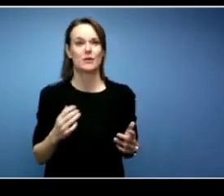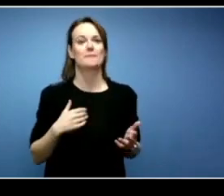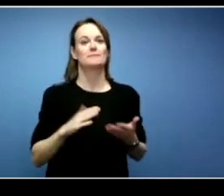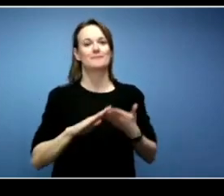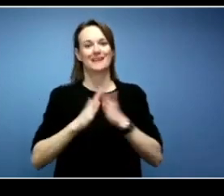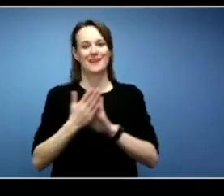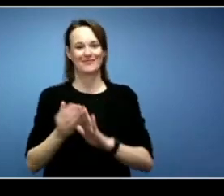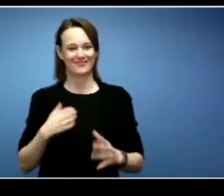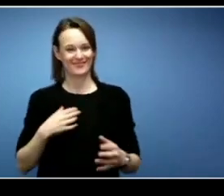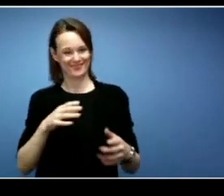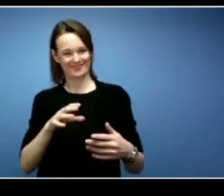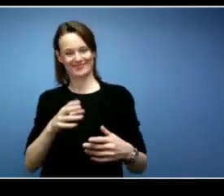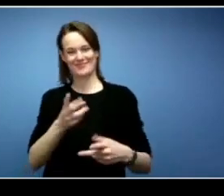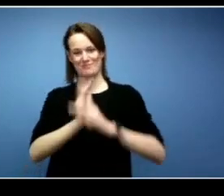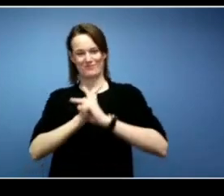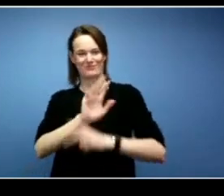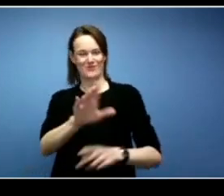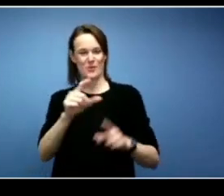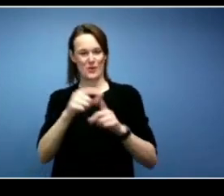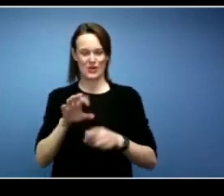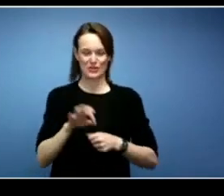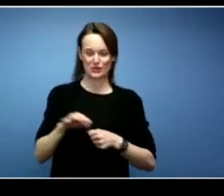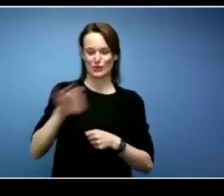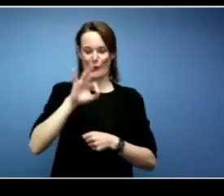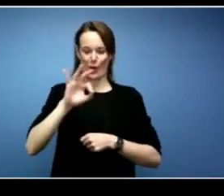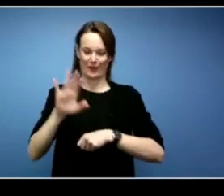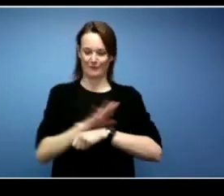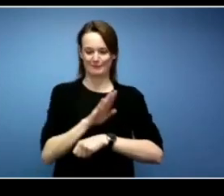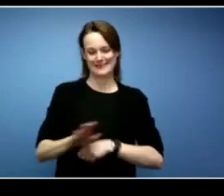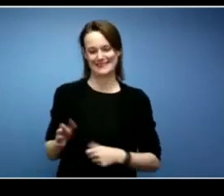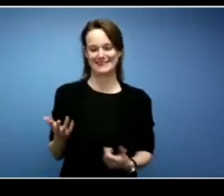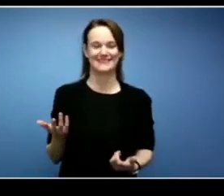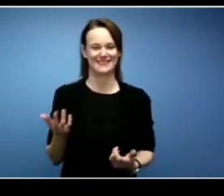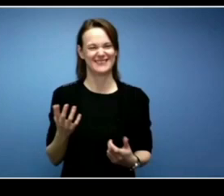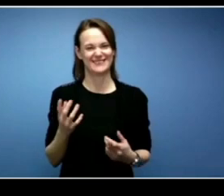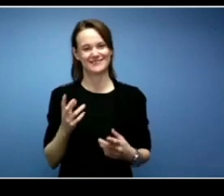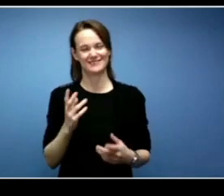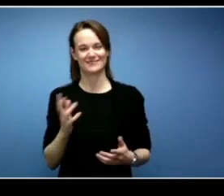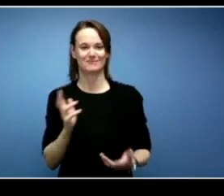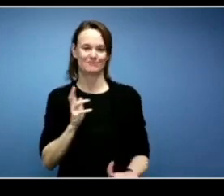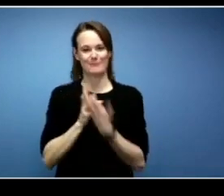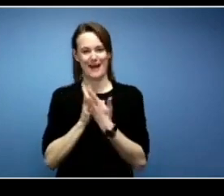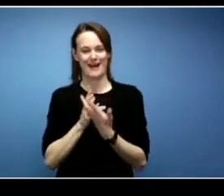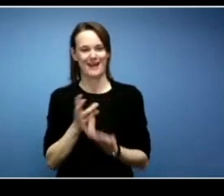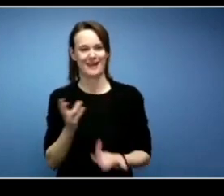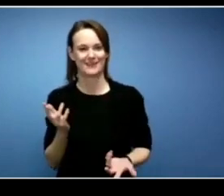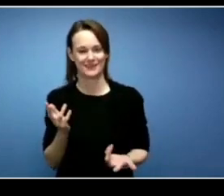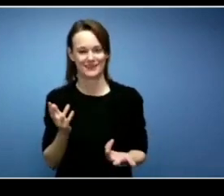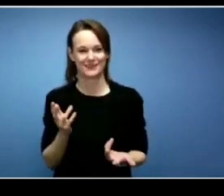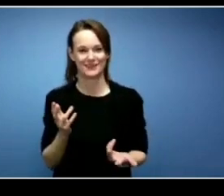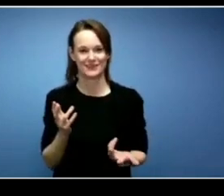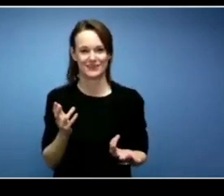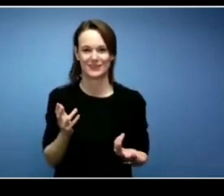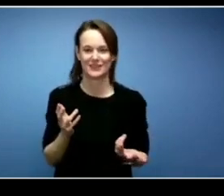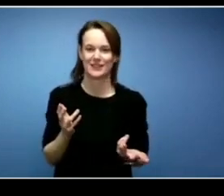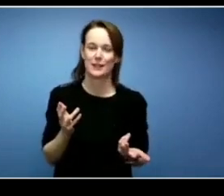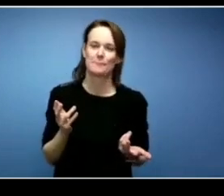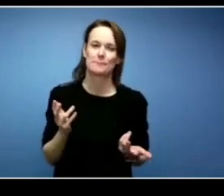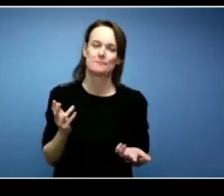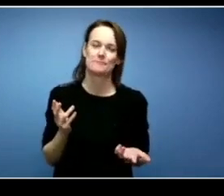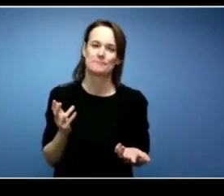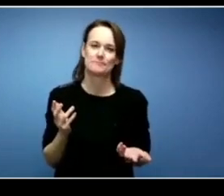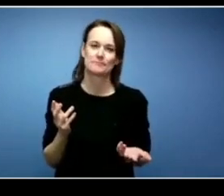going to now take that term because I thought it was fitting for my business as well. You just end